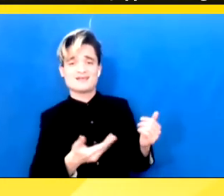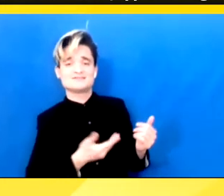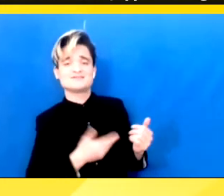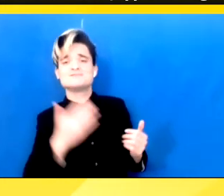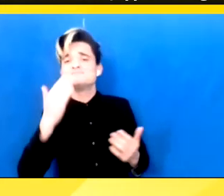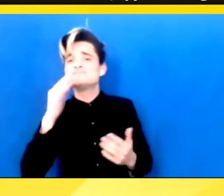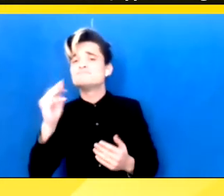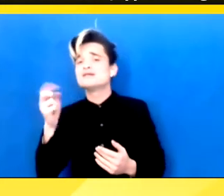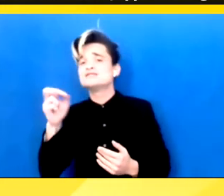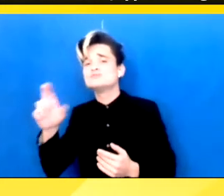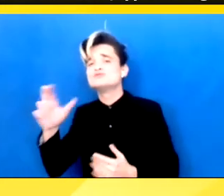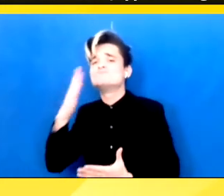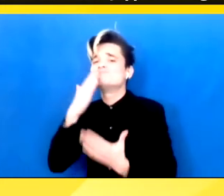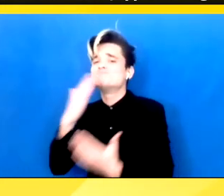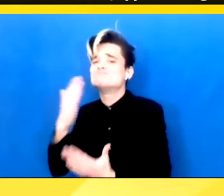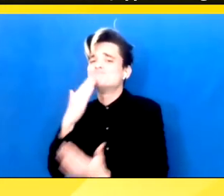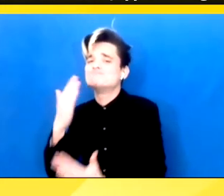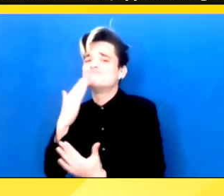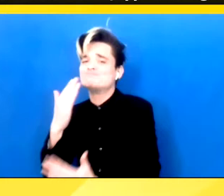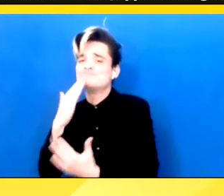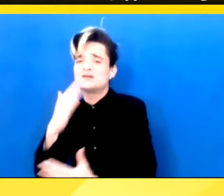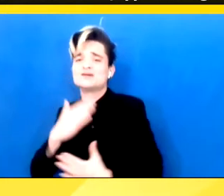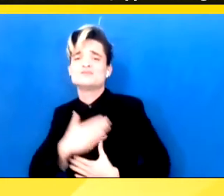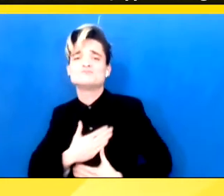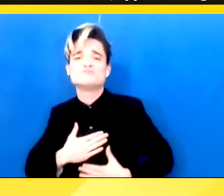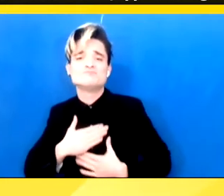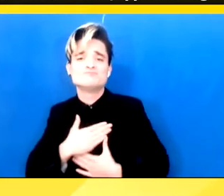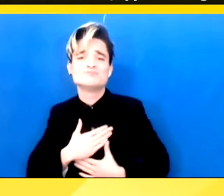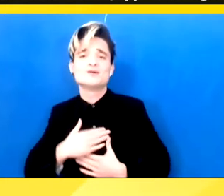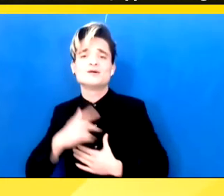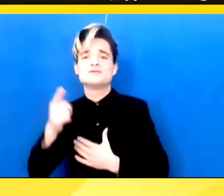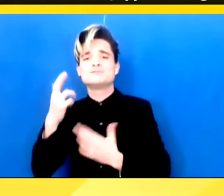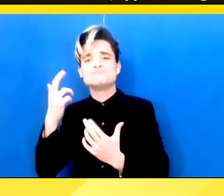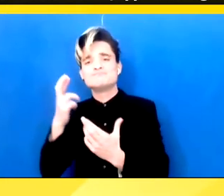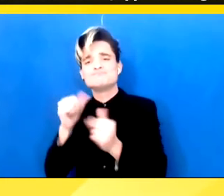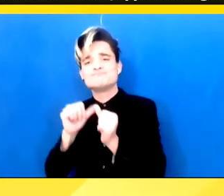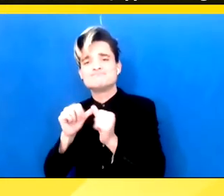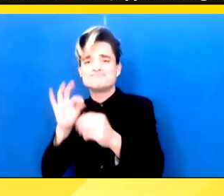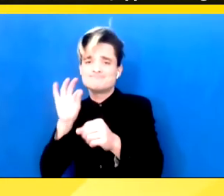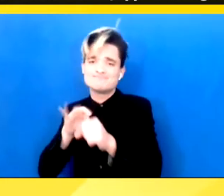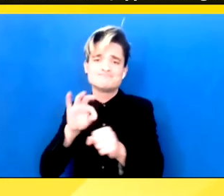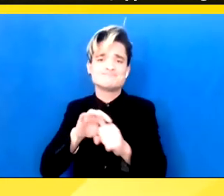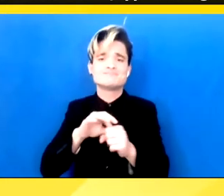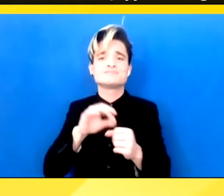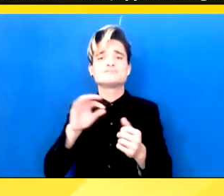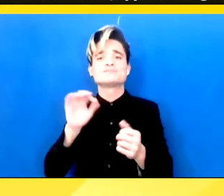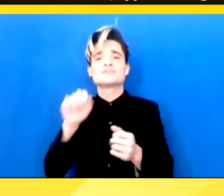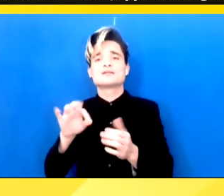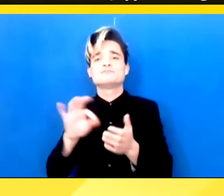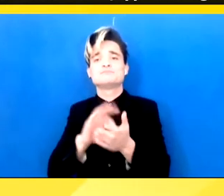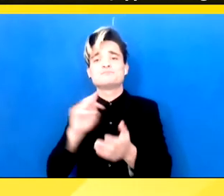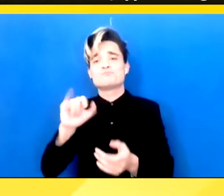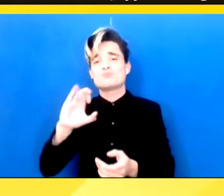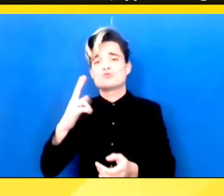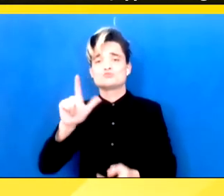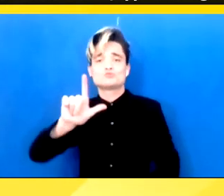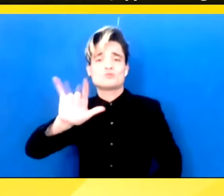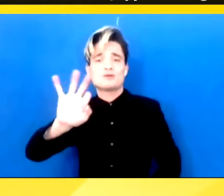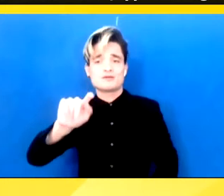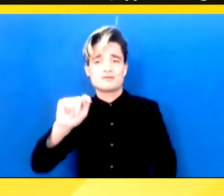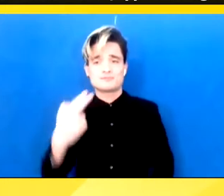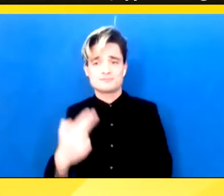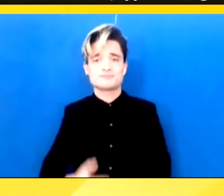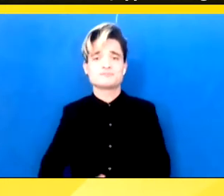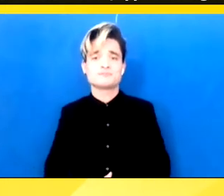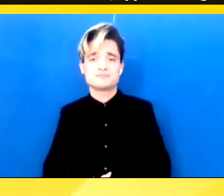cast your yes votes that will be counted on March 29th. Thank you. Thank you, Mary Kay. And you're right, we are